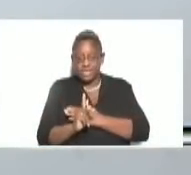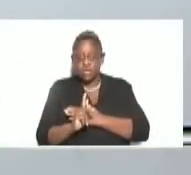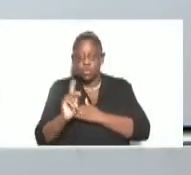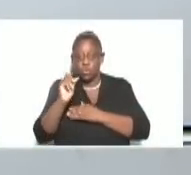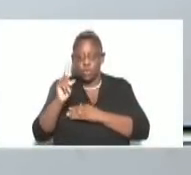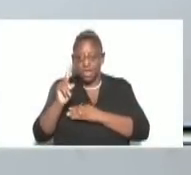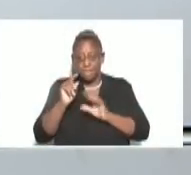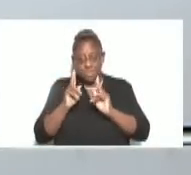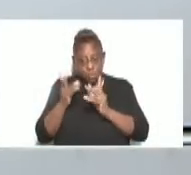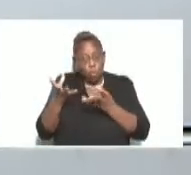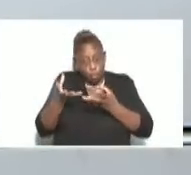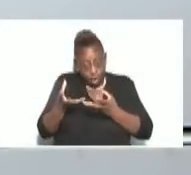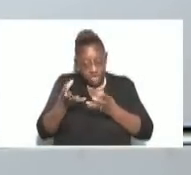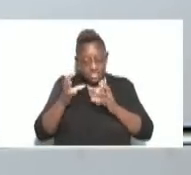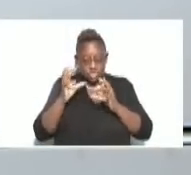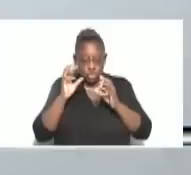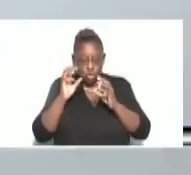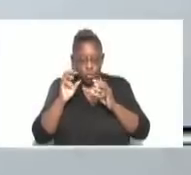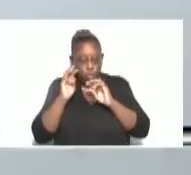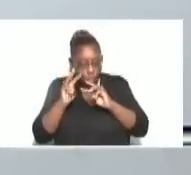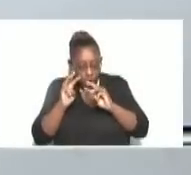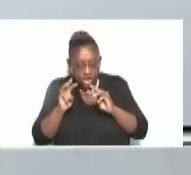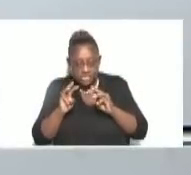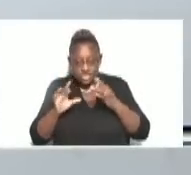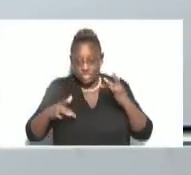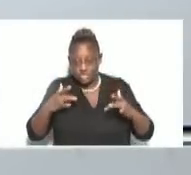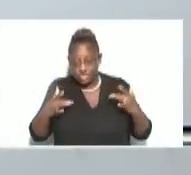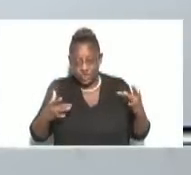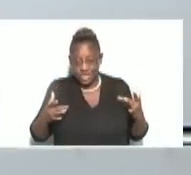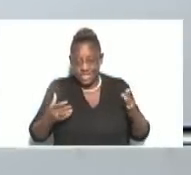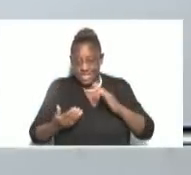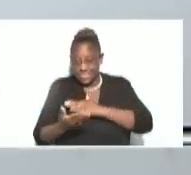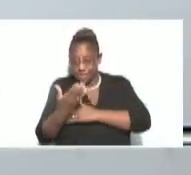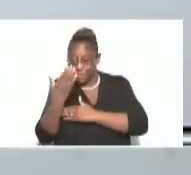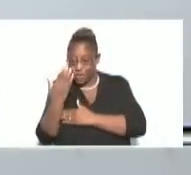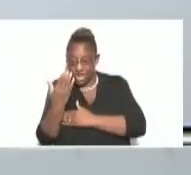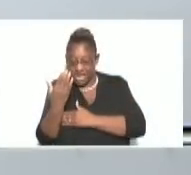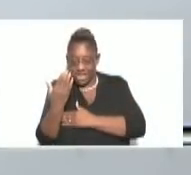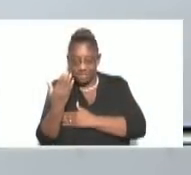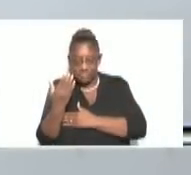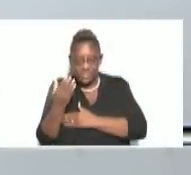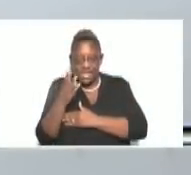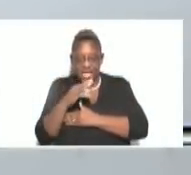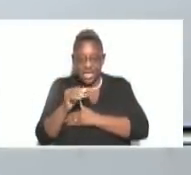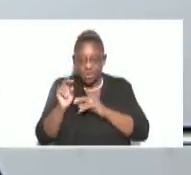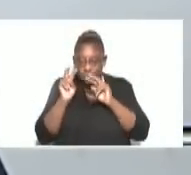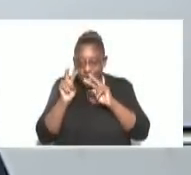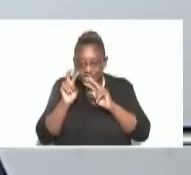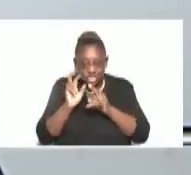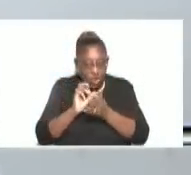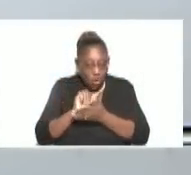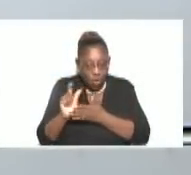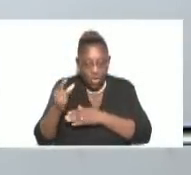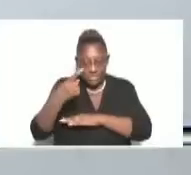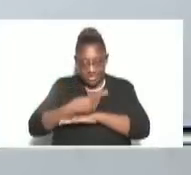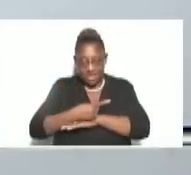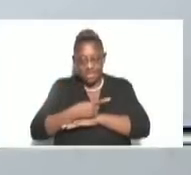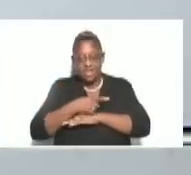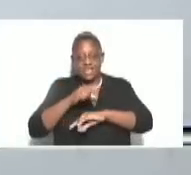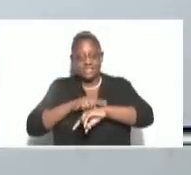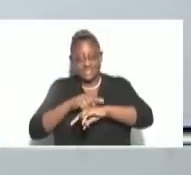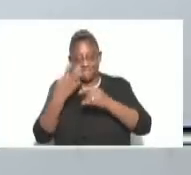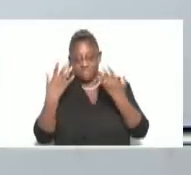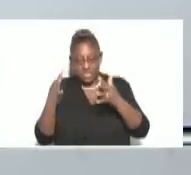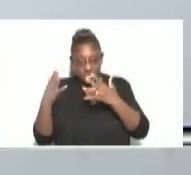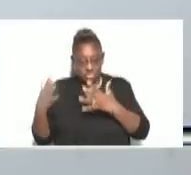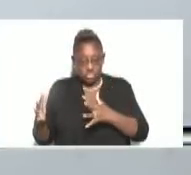more attractive. People can enjoy it. You can turn on ZNS in the morning and find yourself watching it all day by the time we're done. We're